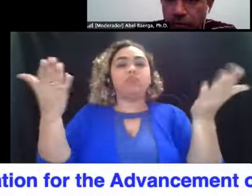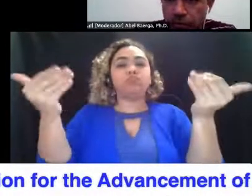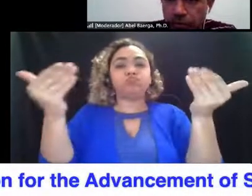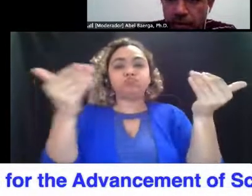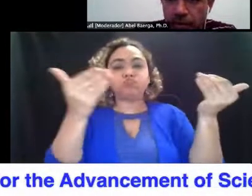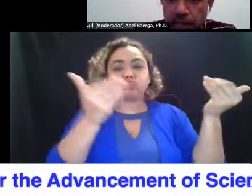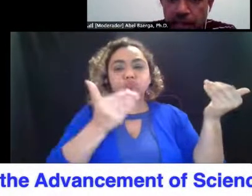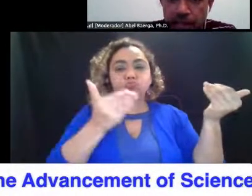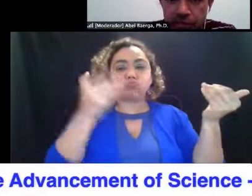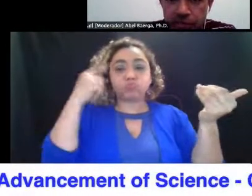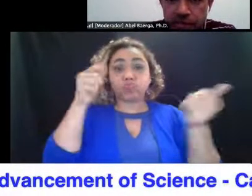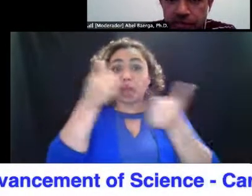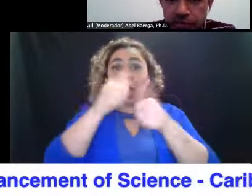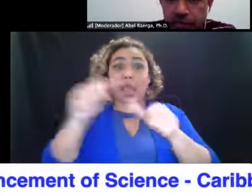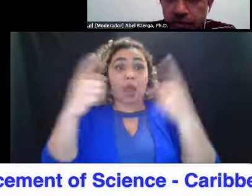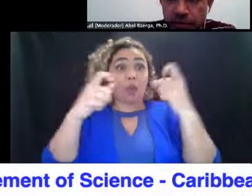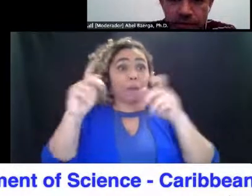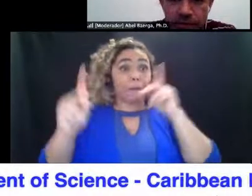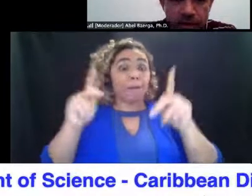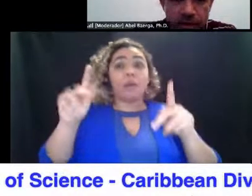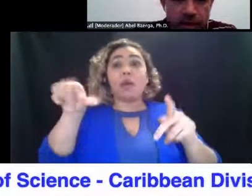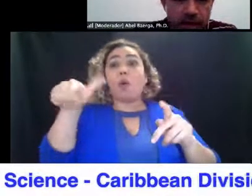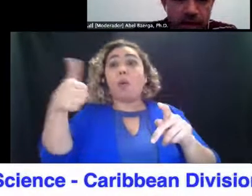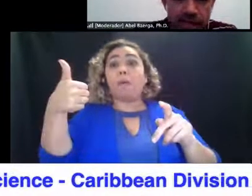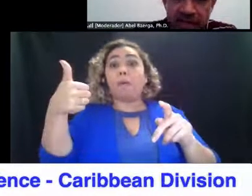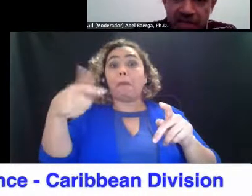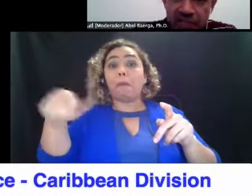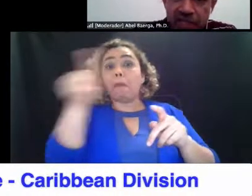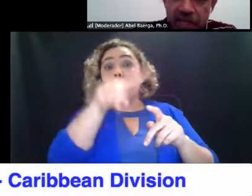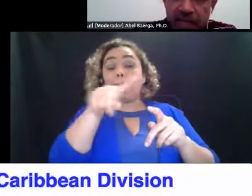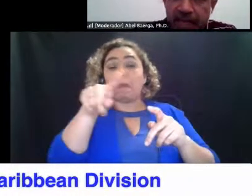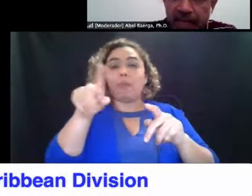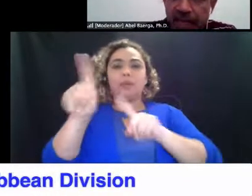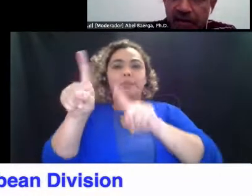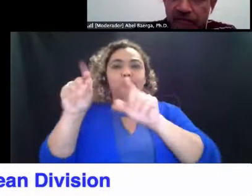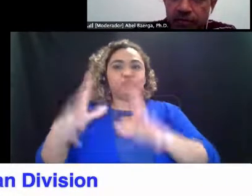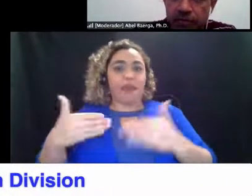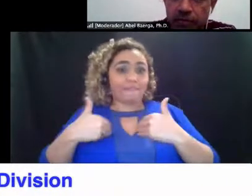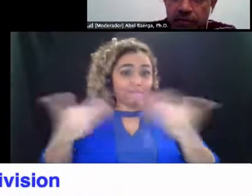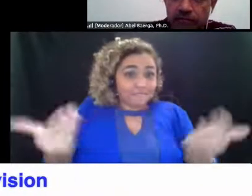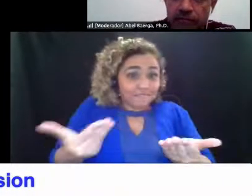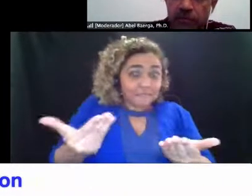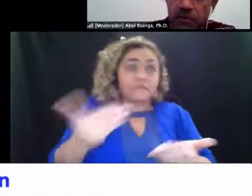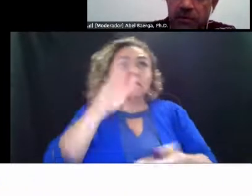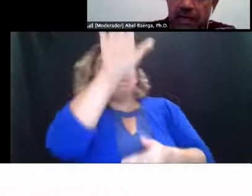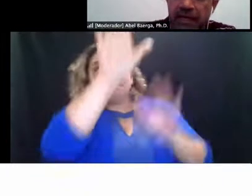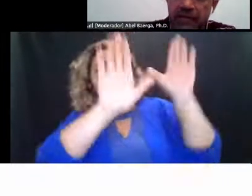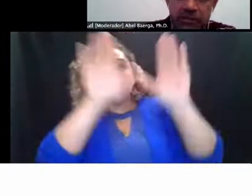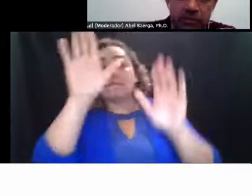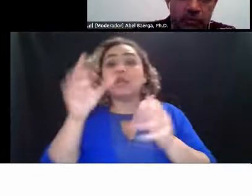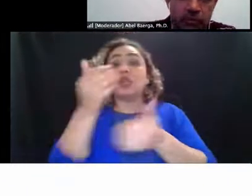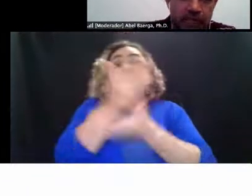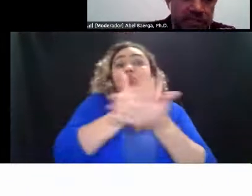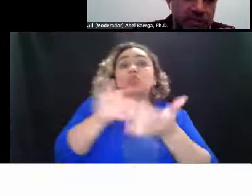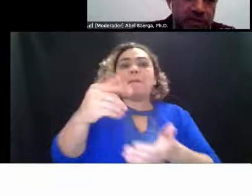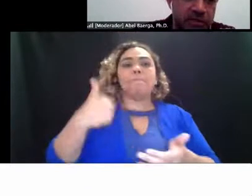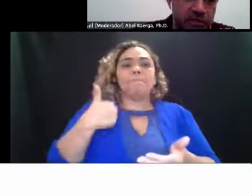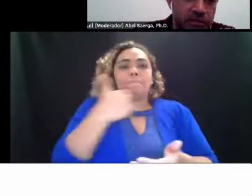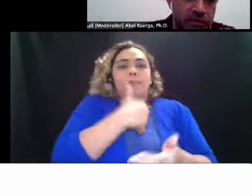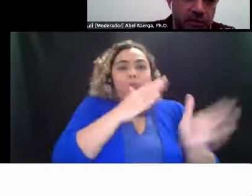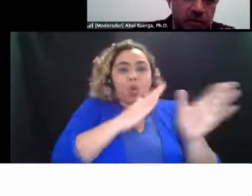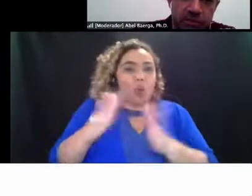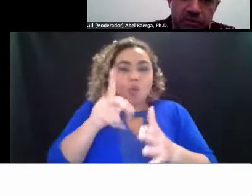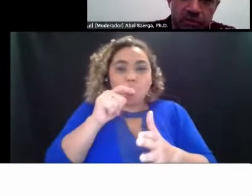for any questions that other attendees may have, or some of the organizers could ask